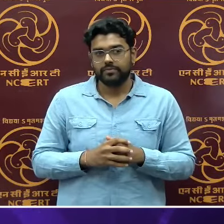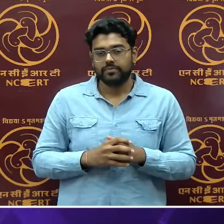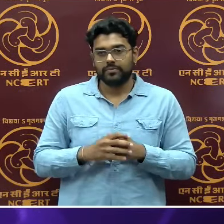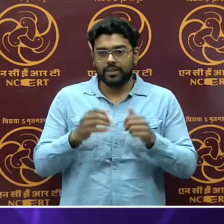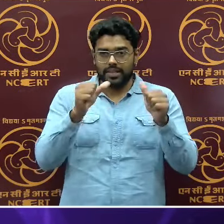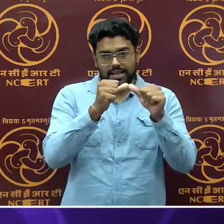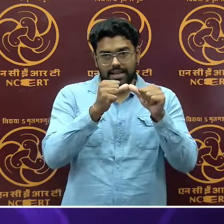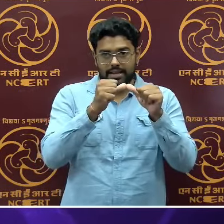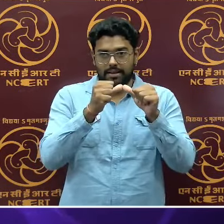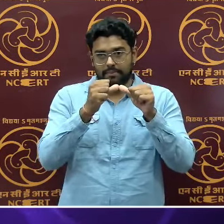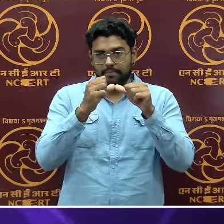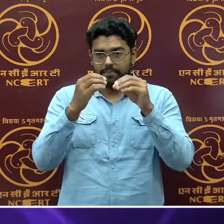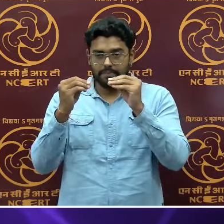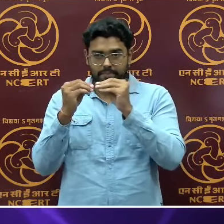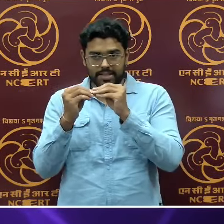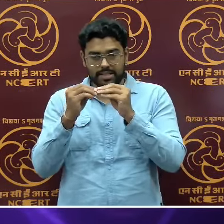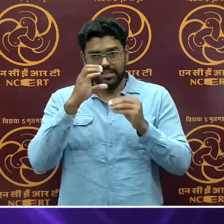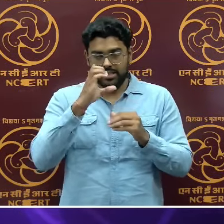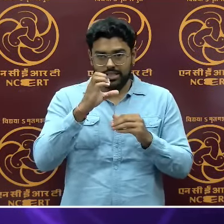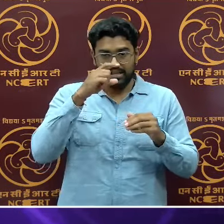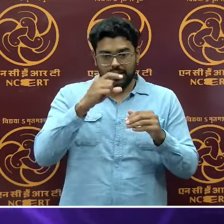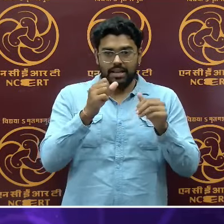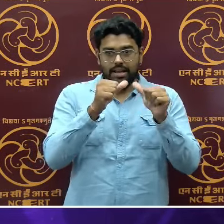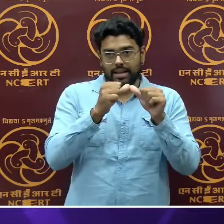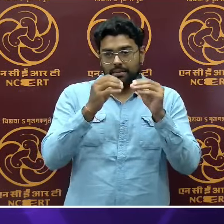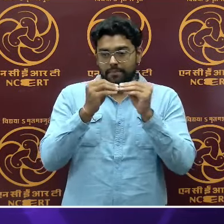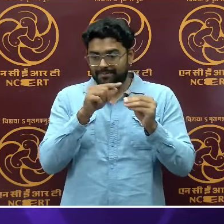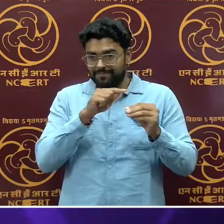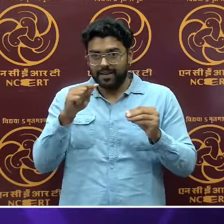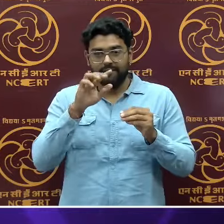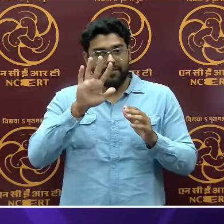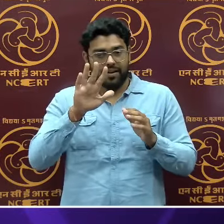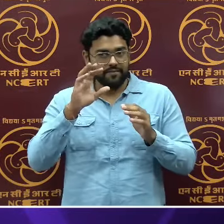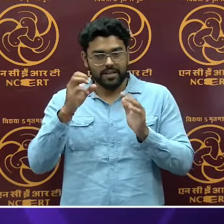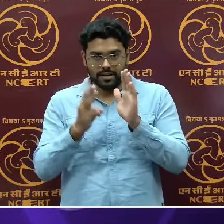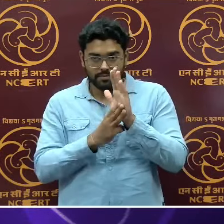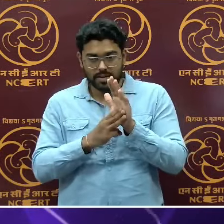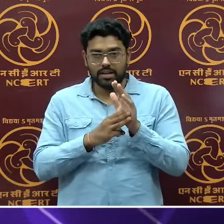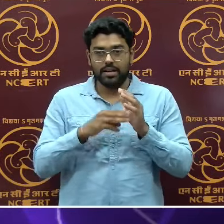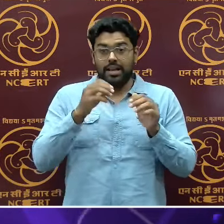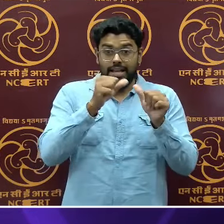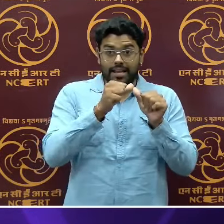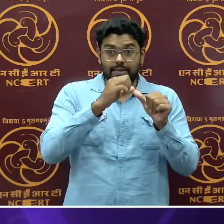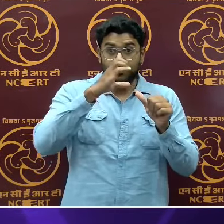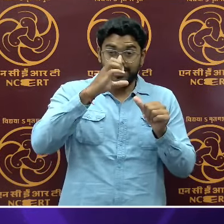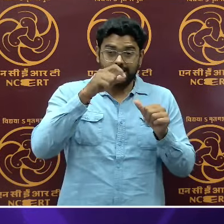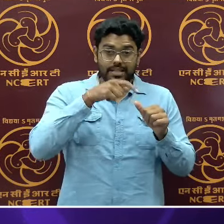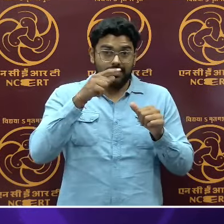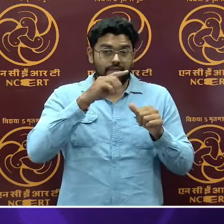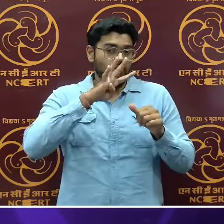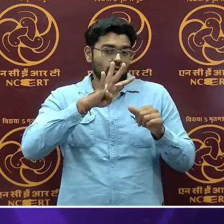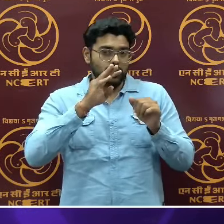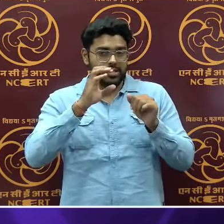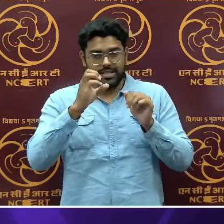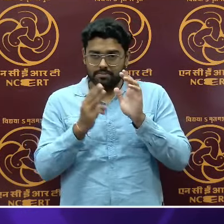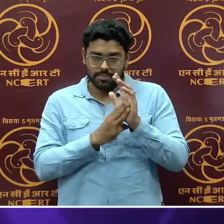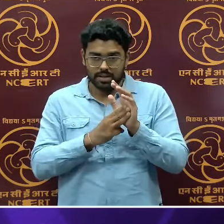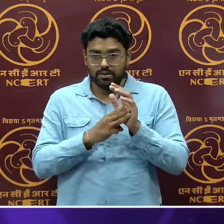ABC with AB is equal to 5 centimeters, AC is equal to 4 centimeters, and angle A is equal